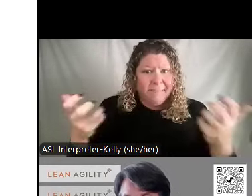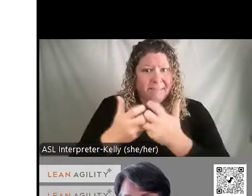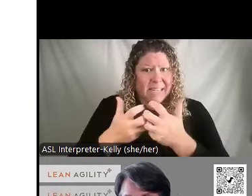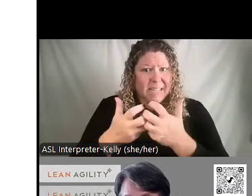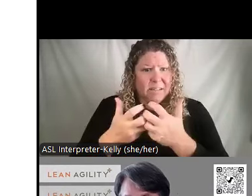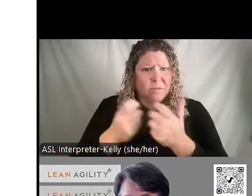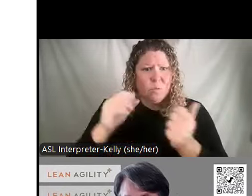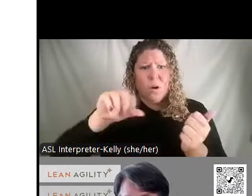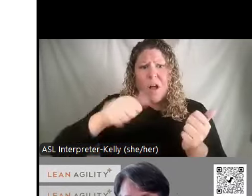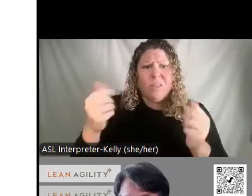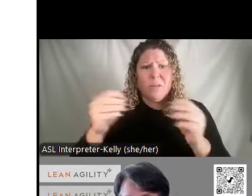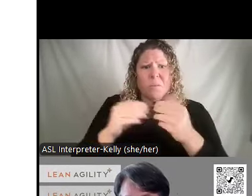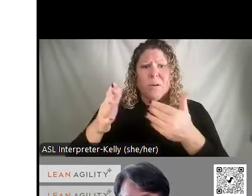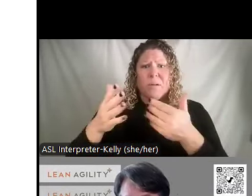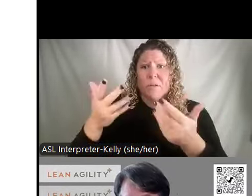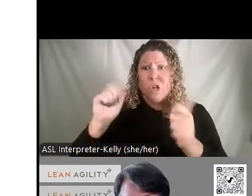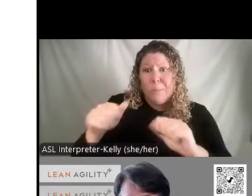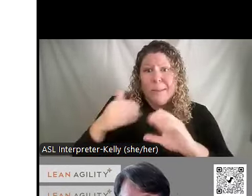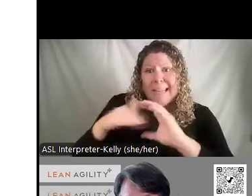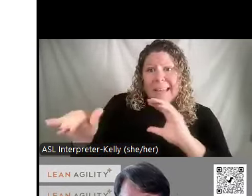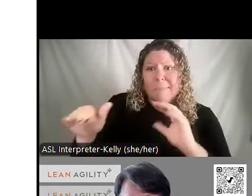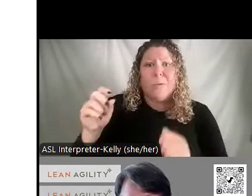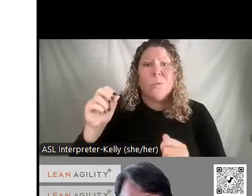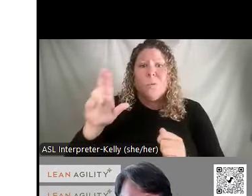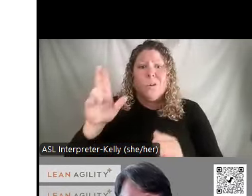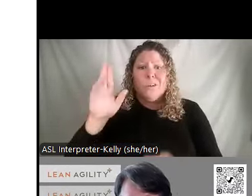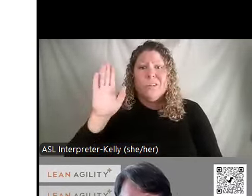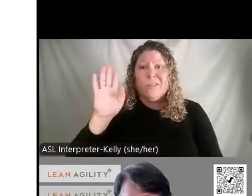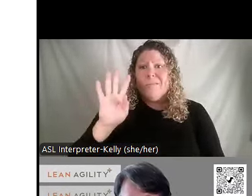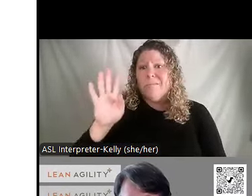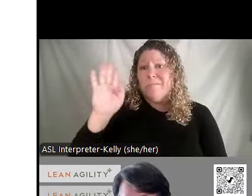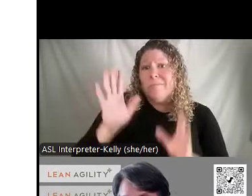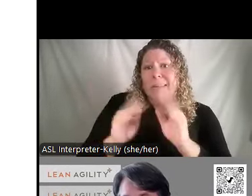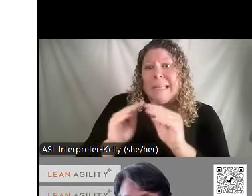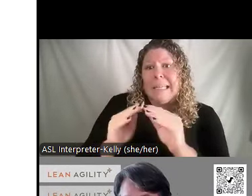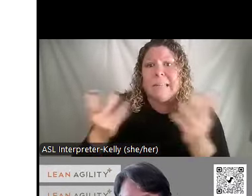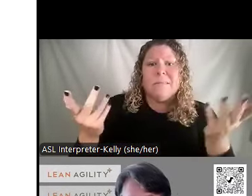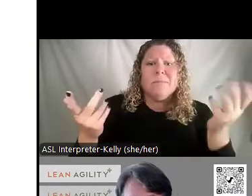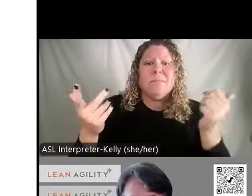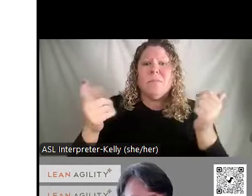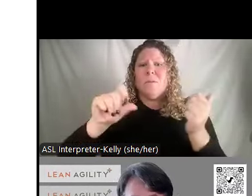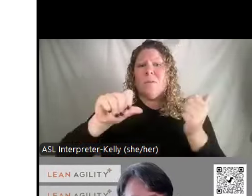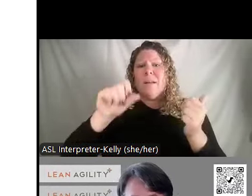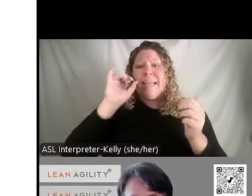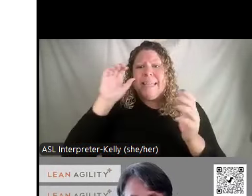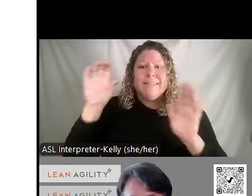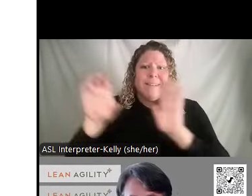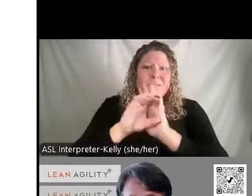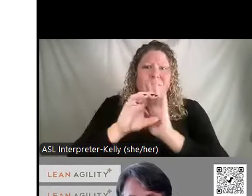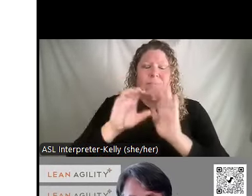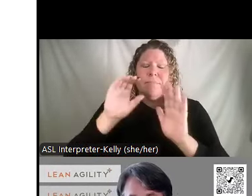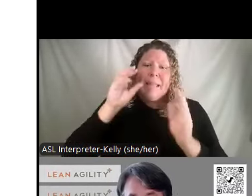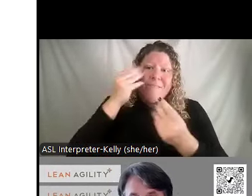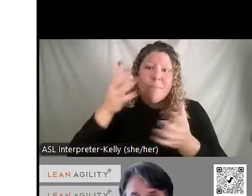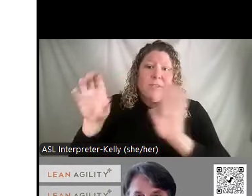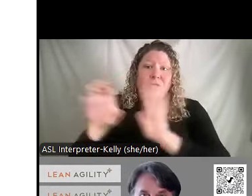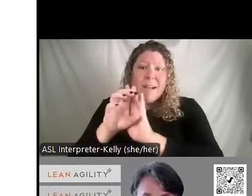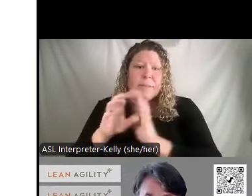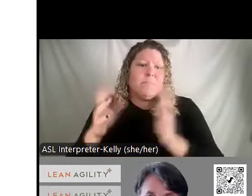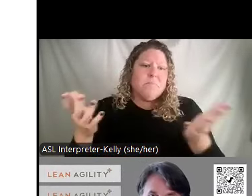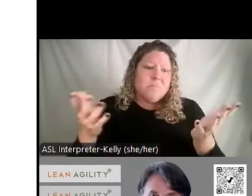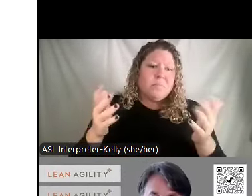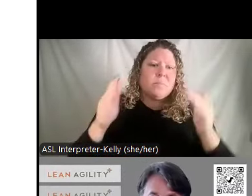easier, lighter ways, an email, verbal briefing, memo, data table, infographic, diagram, is there some other way? And who do we need to